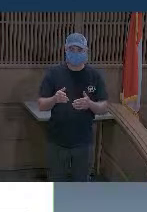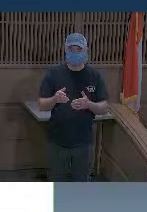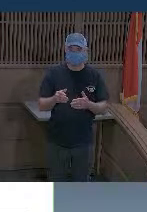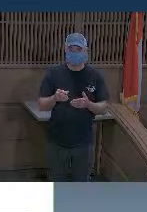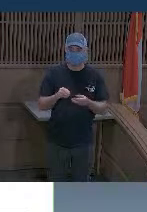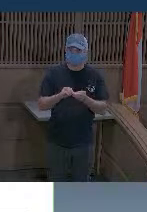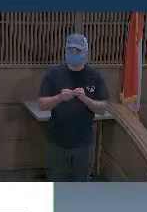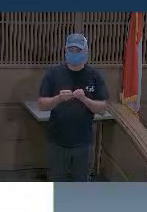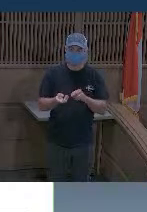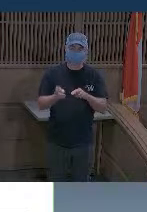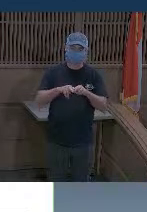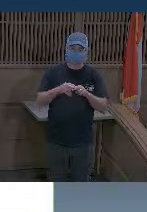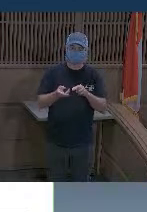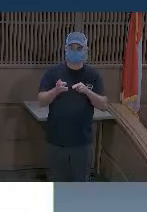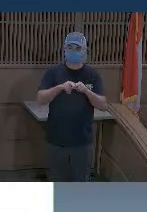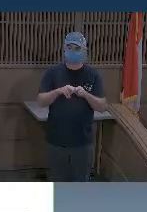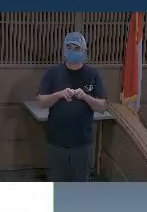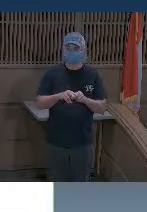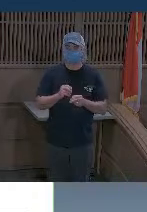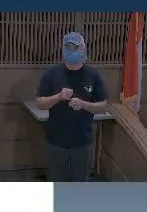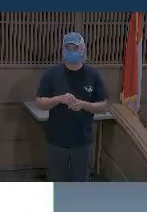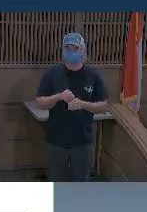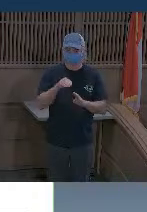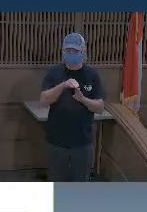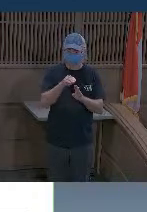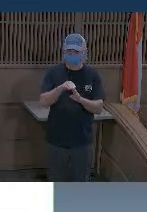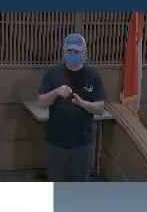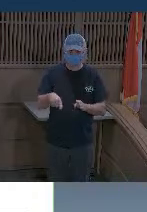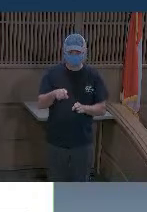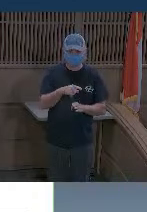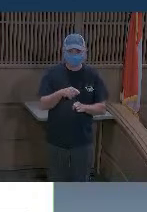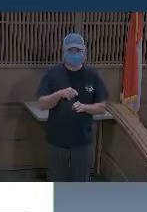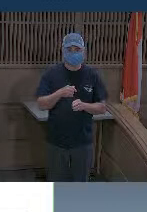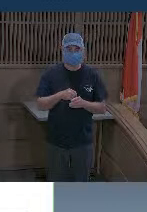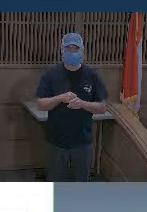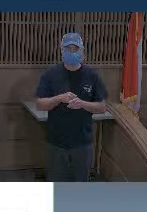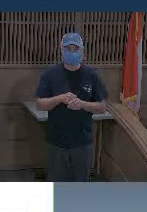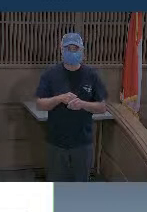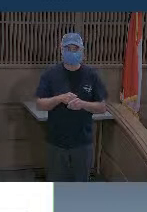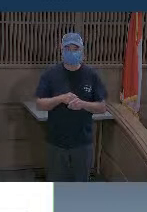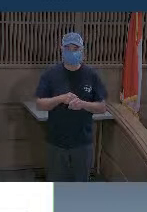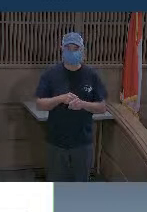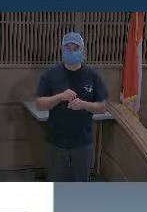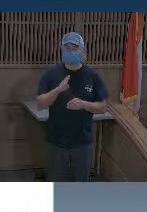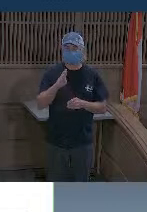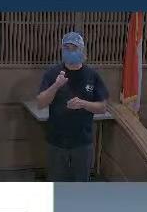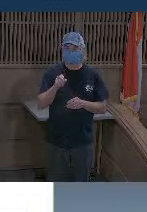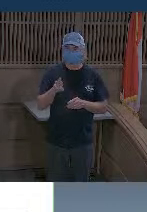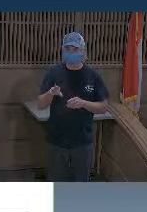another surge. I'd like to remind you, you can schedule an appointment for your initial or your booster vaccinations by calling